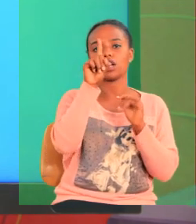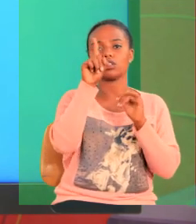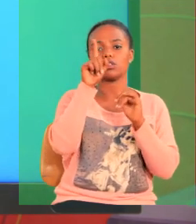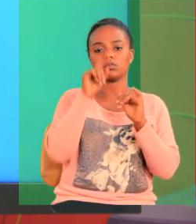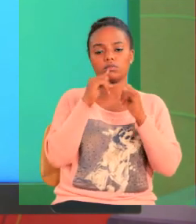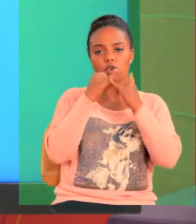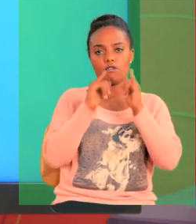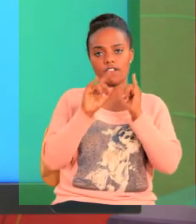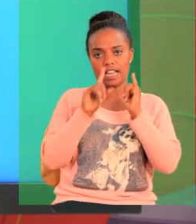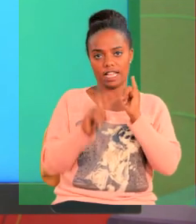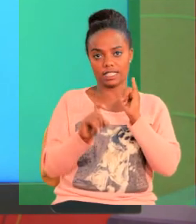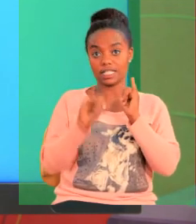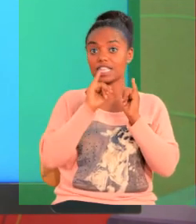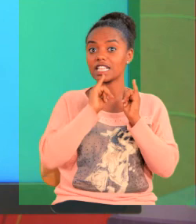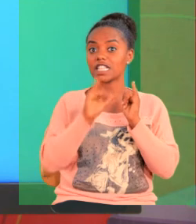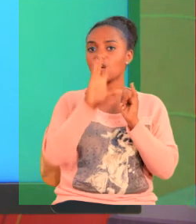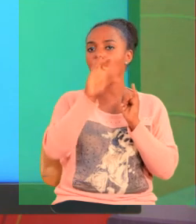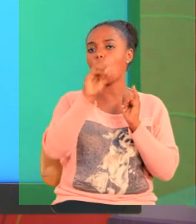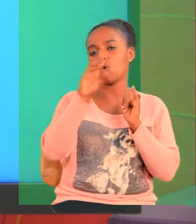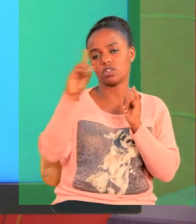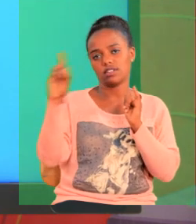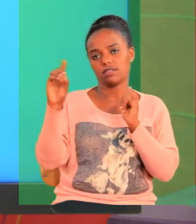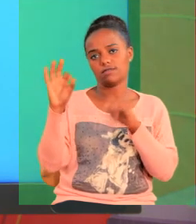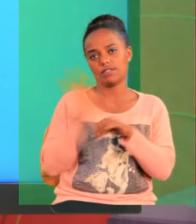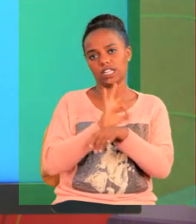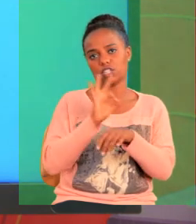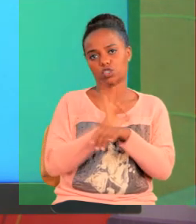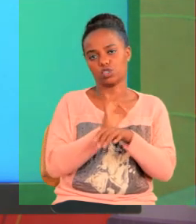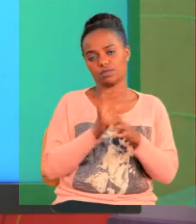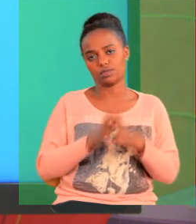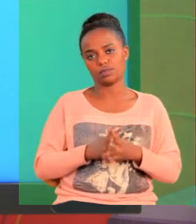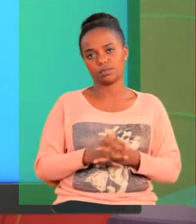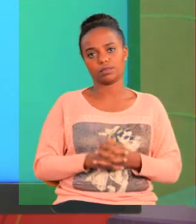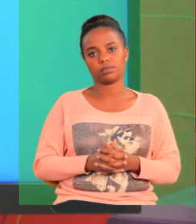is odd function. It is odd function.